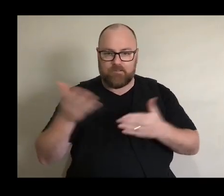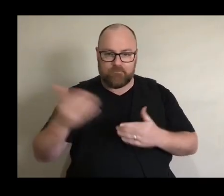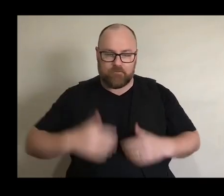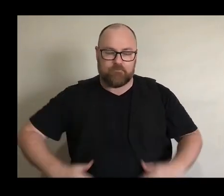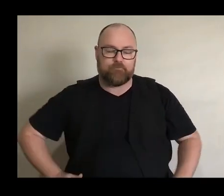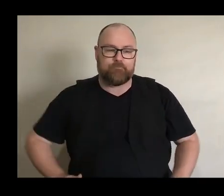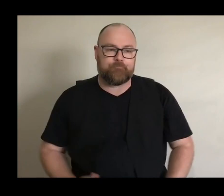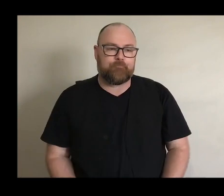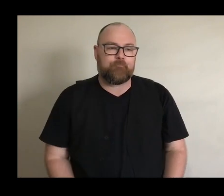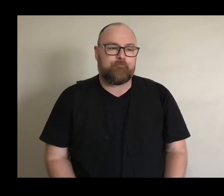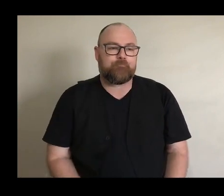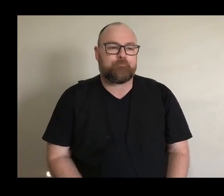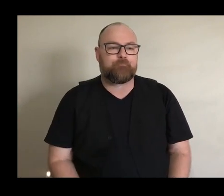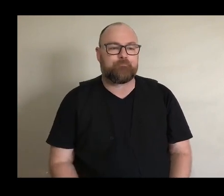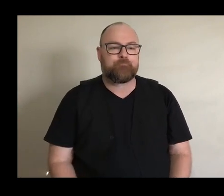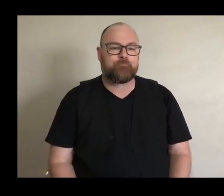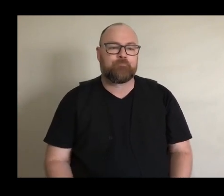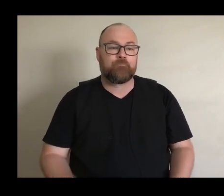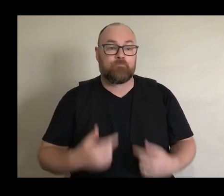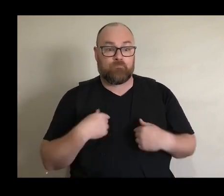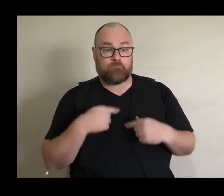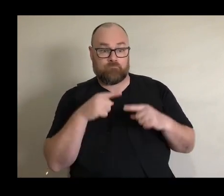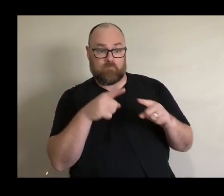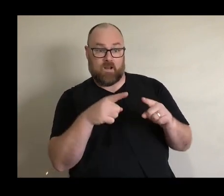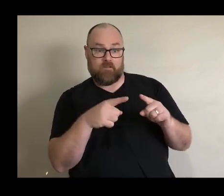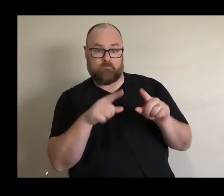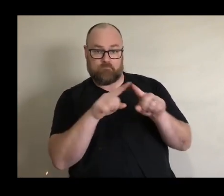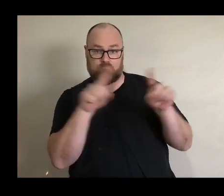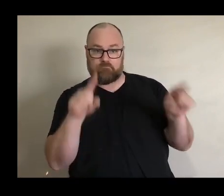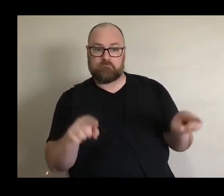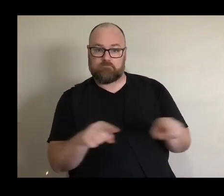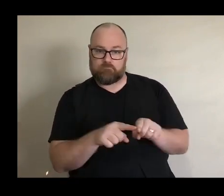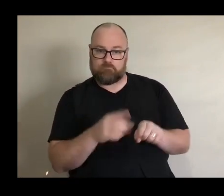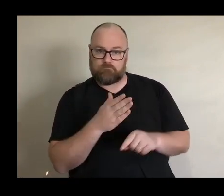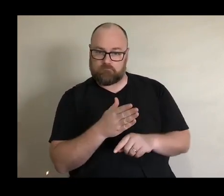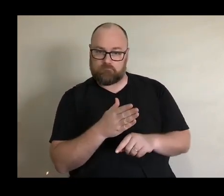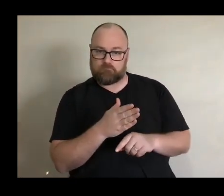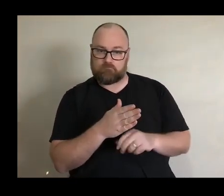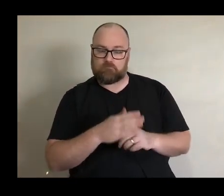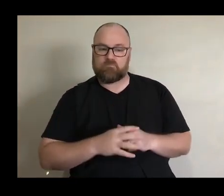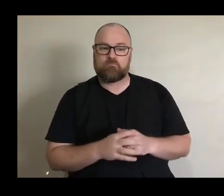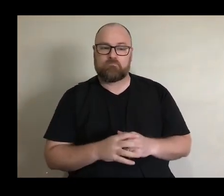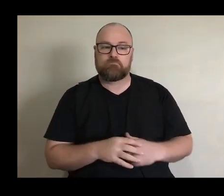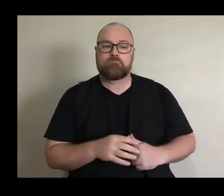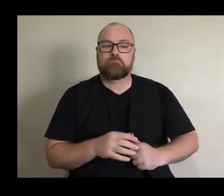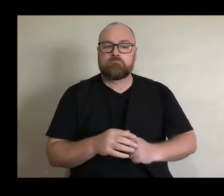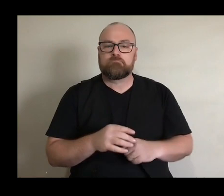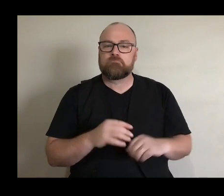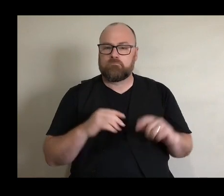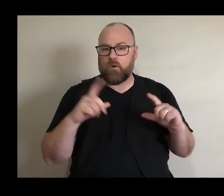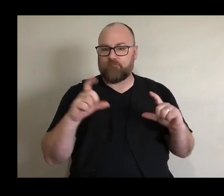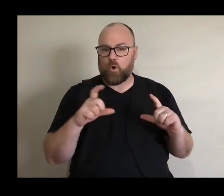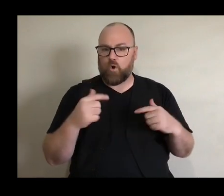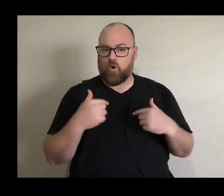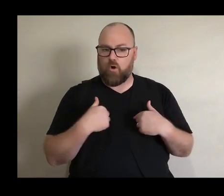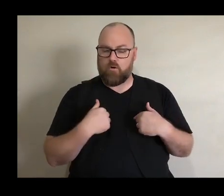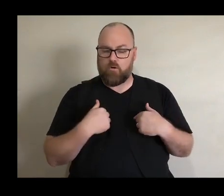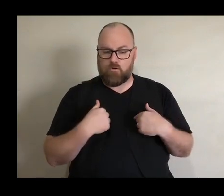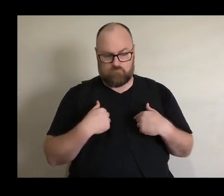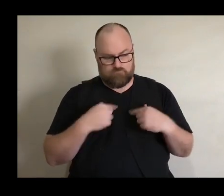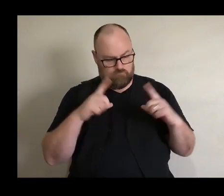So the image you see before you is a photo that I took at the end